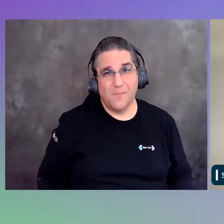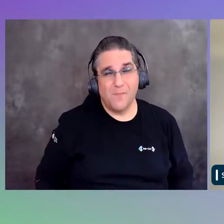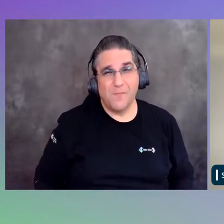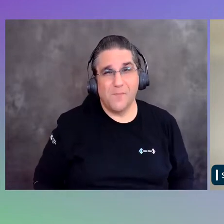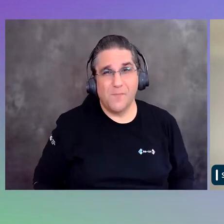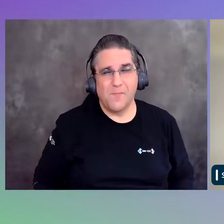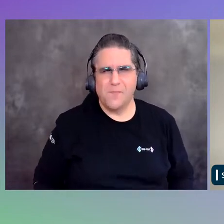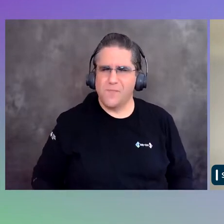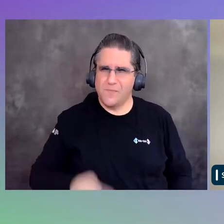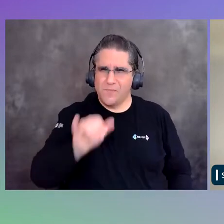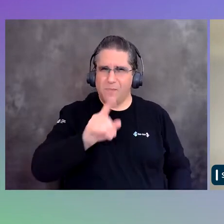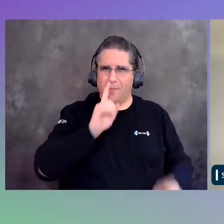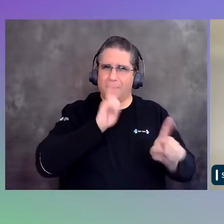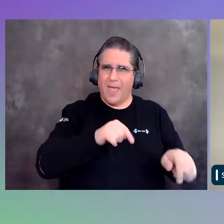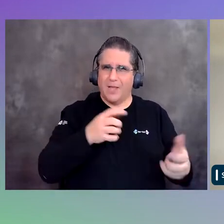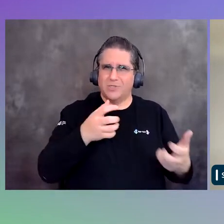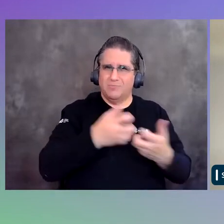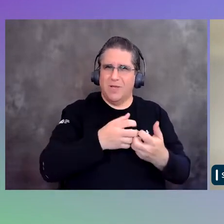Does that answer your question?